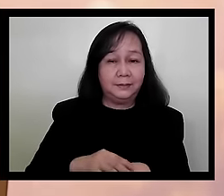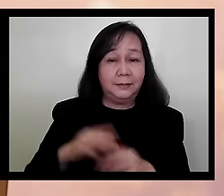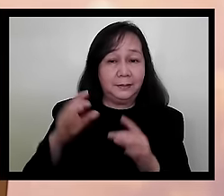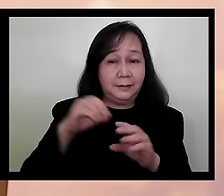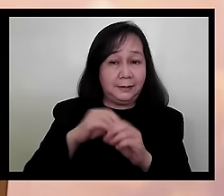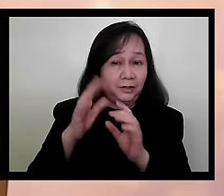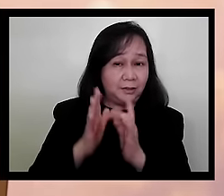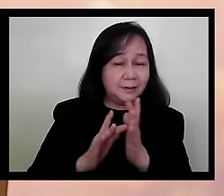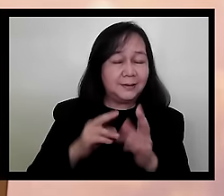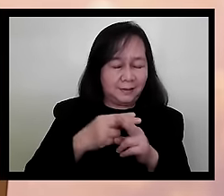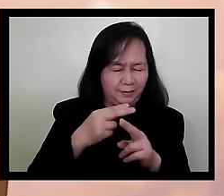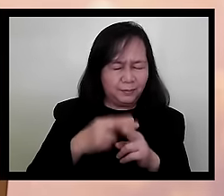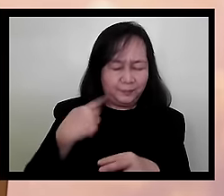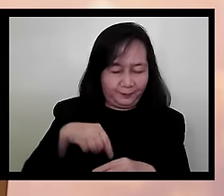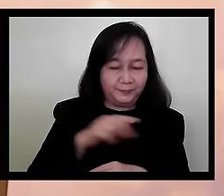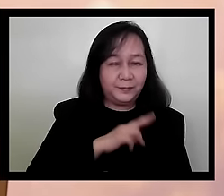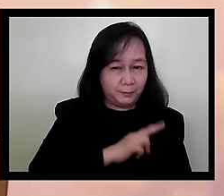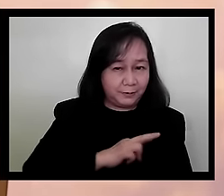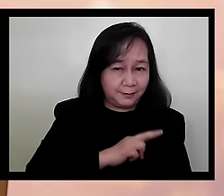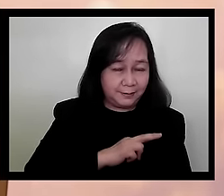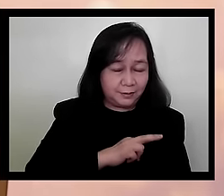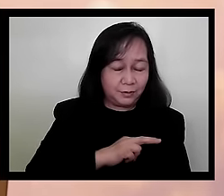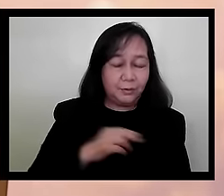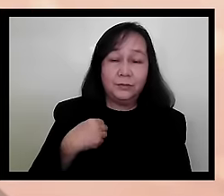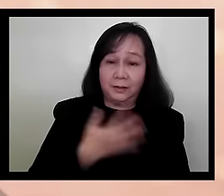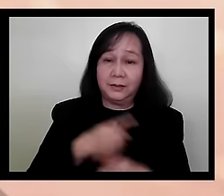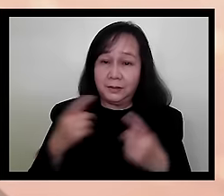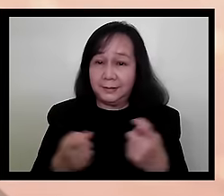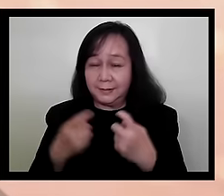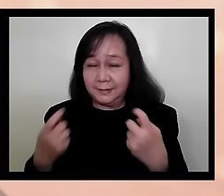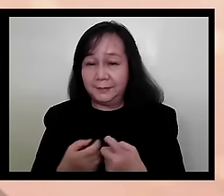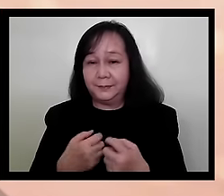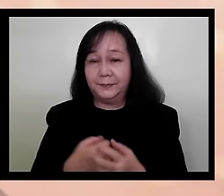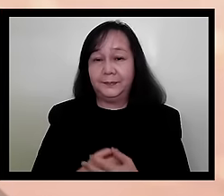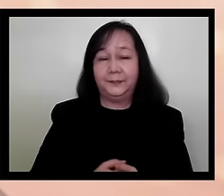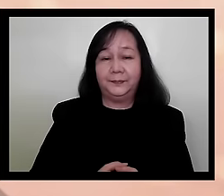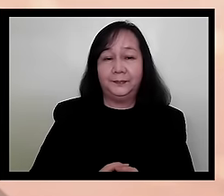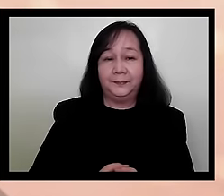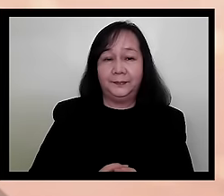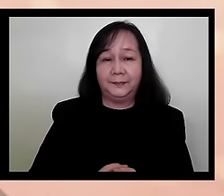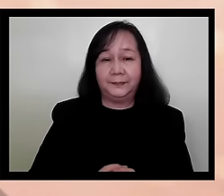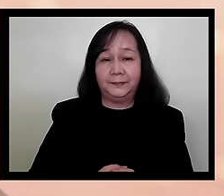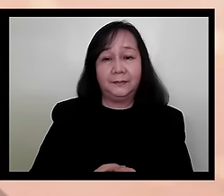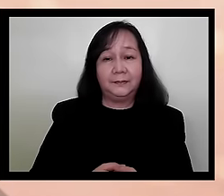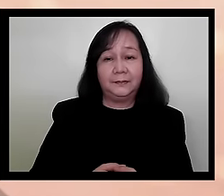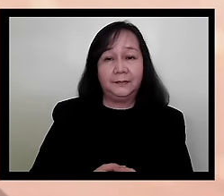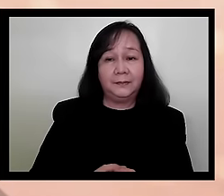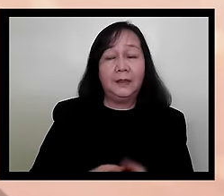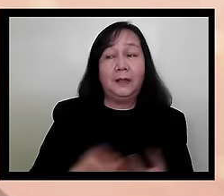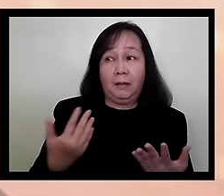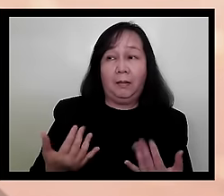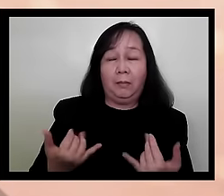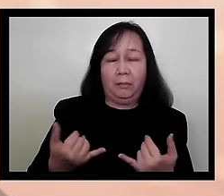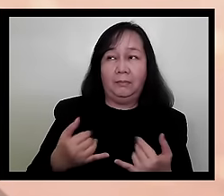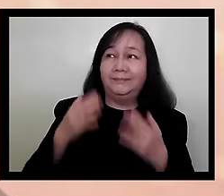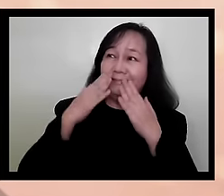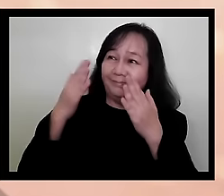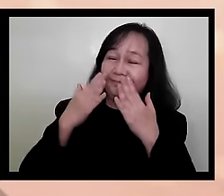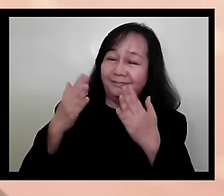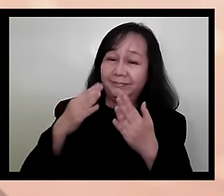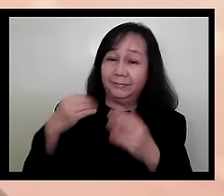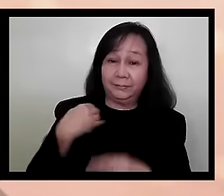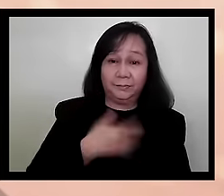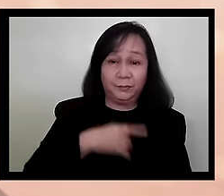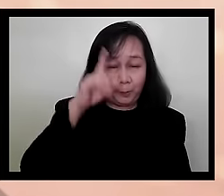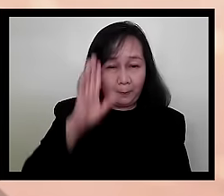we have repentance of our sins oh we should be grateful that our God